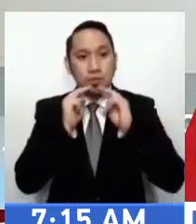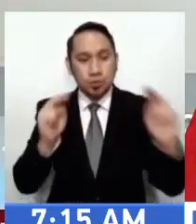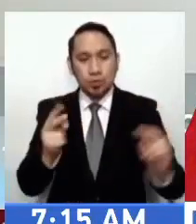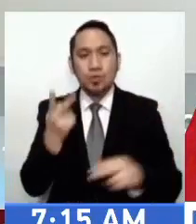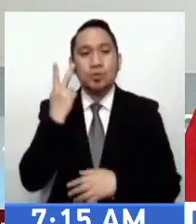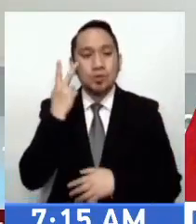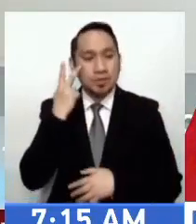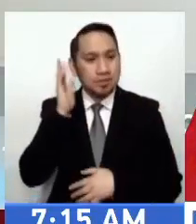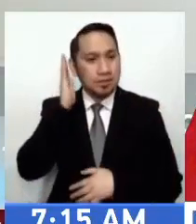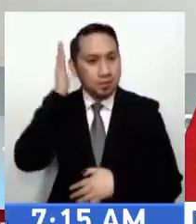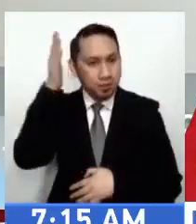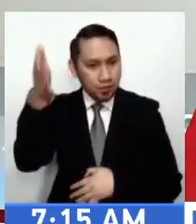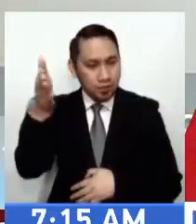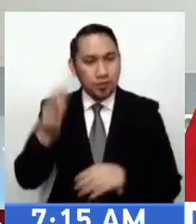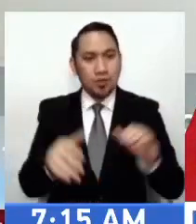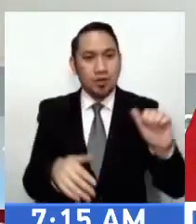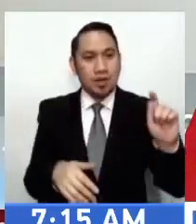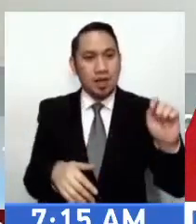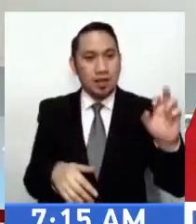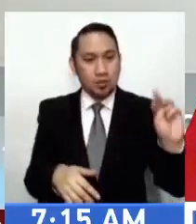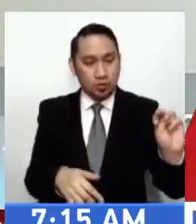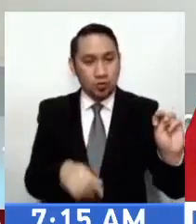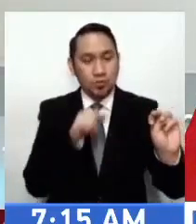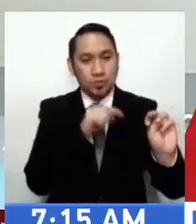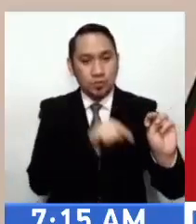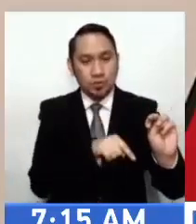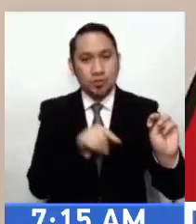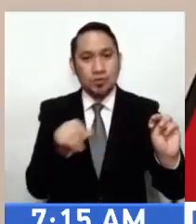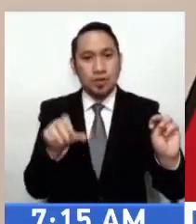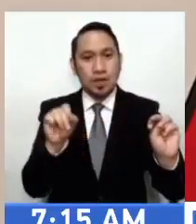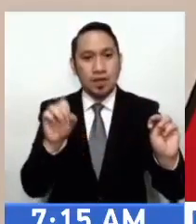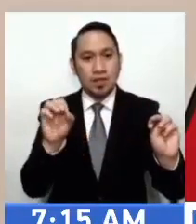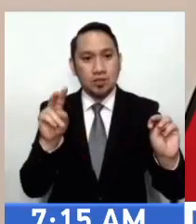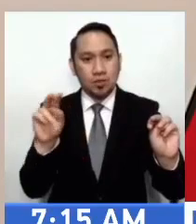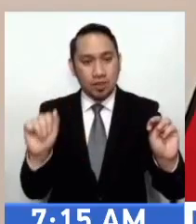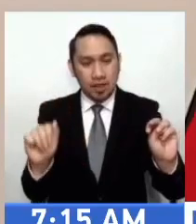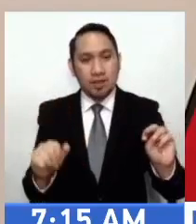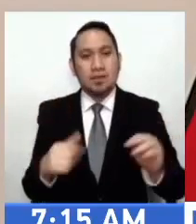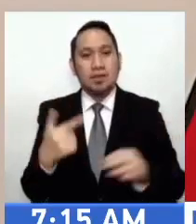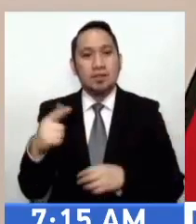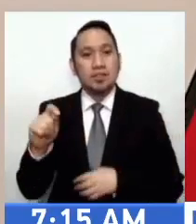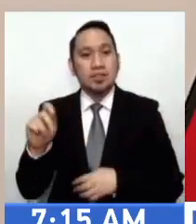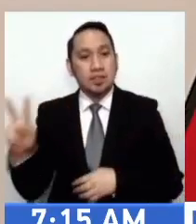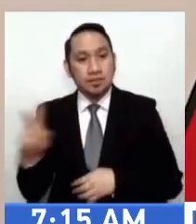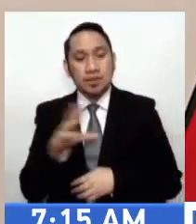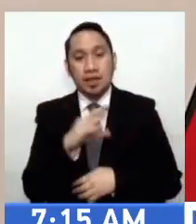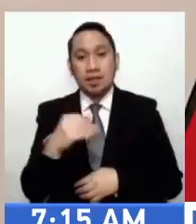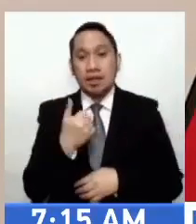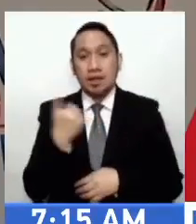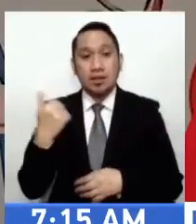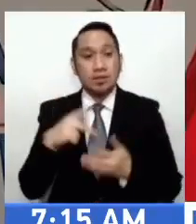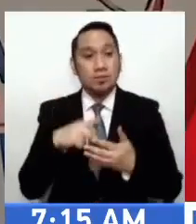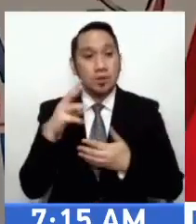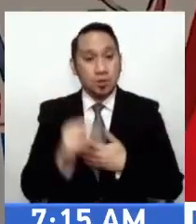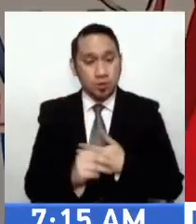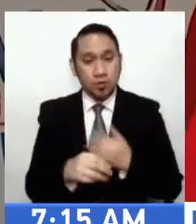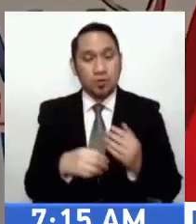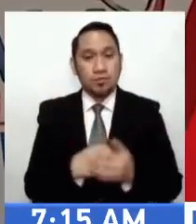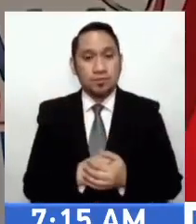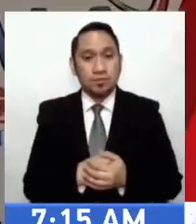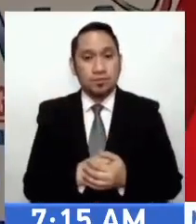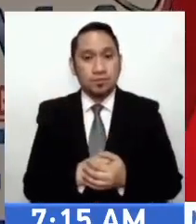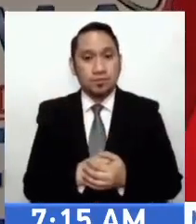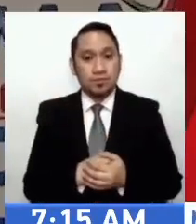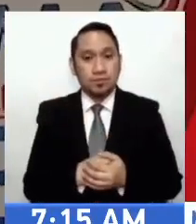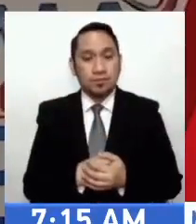the co-anchor of our State of the Nation on GTV and other programs that we'll be producing for him. He's not just an